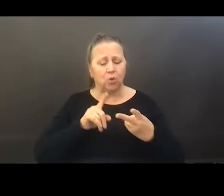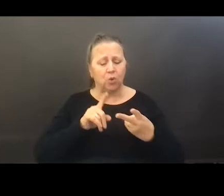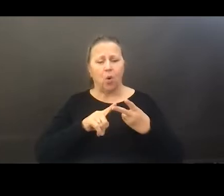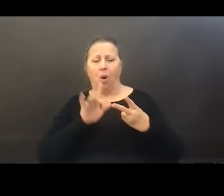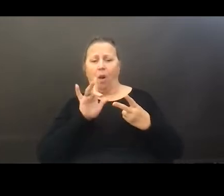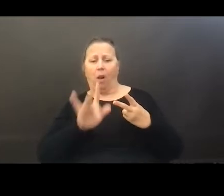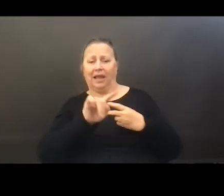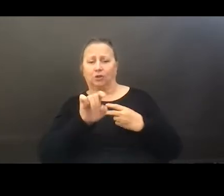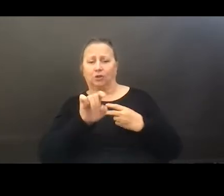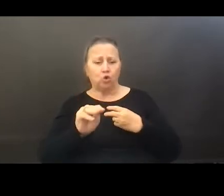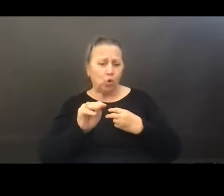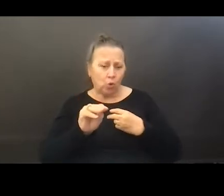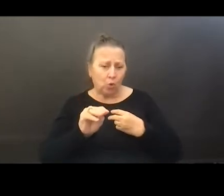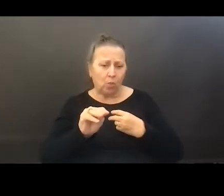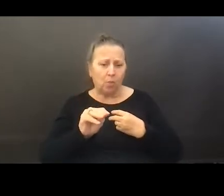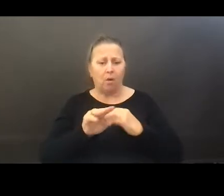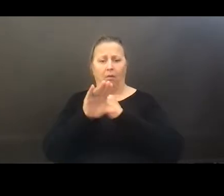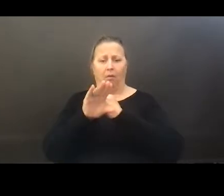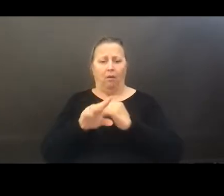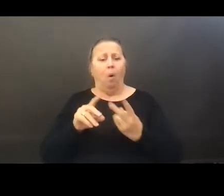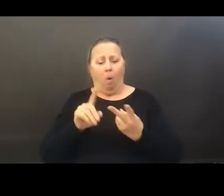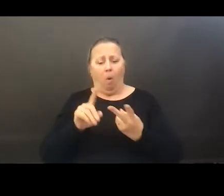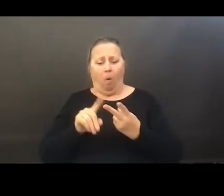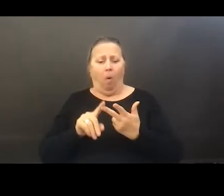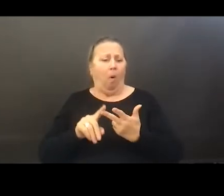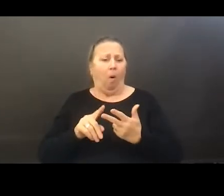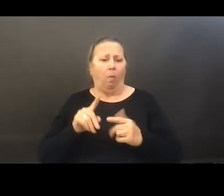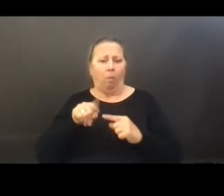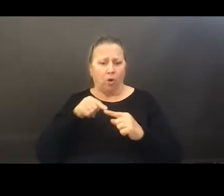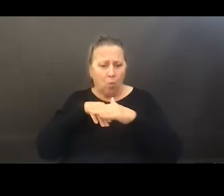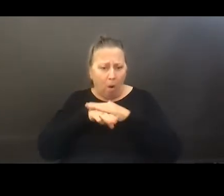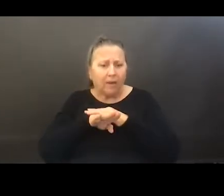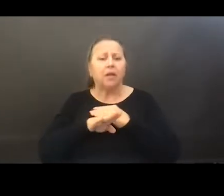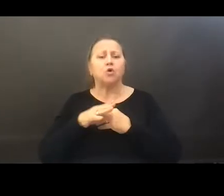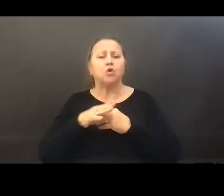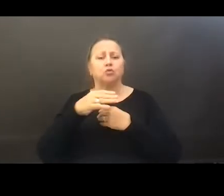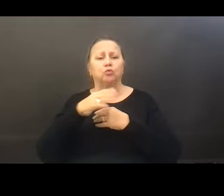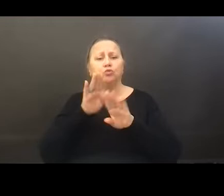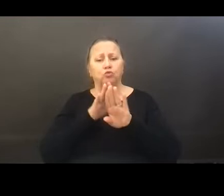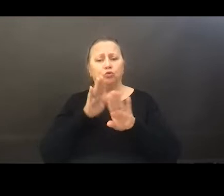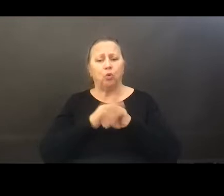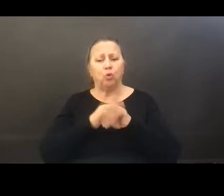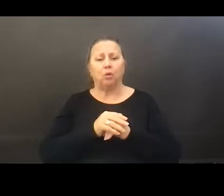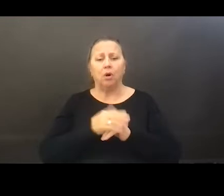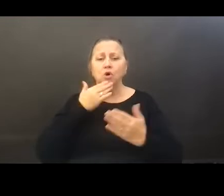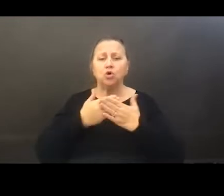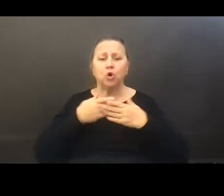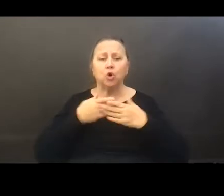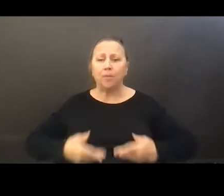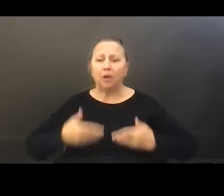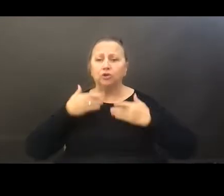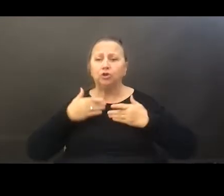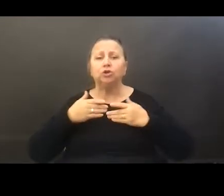a virtual interview or you walk through the door. So a good posture, calm demeanor are always